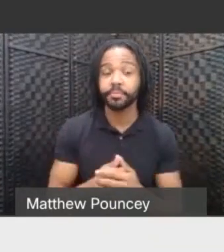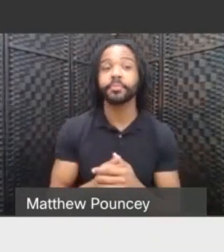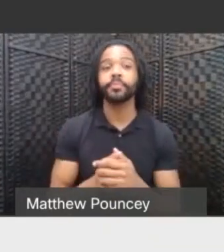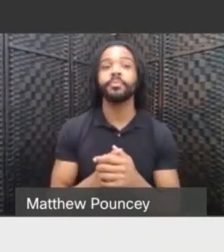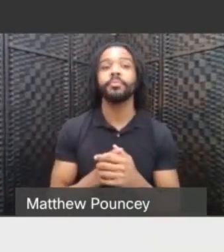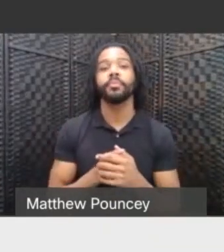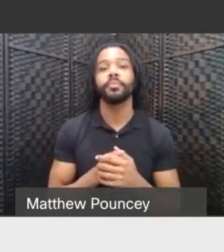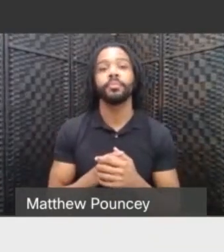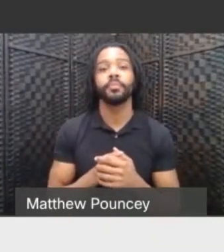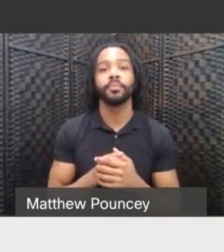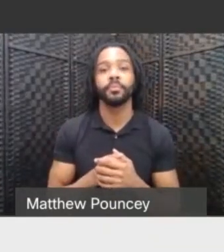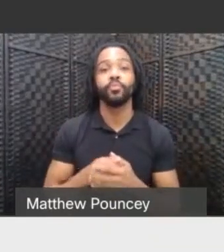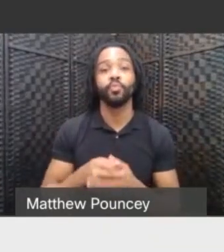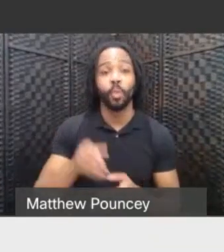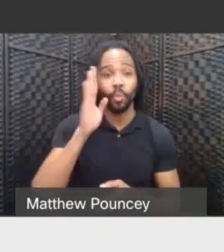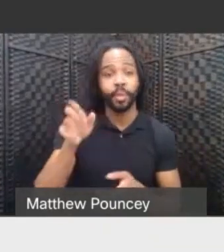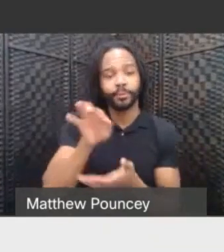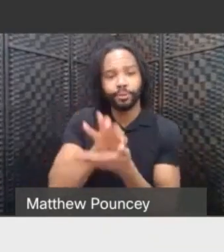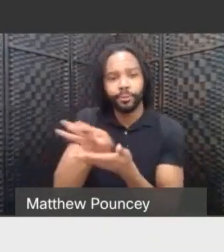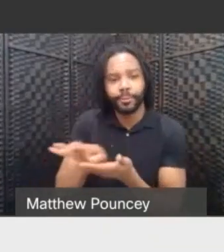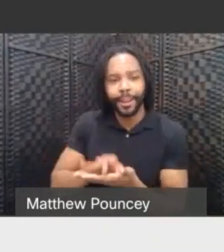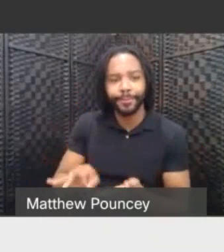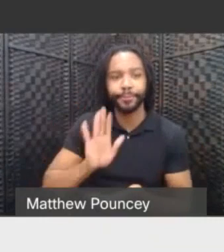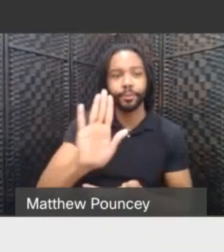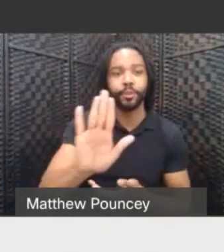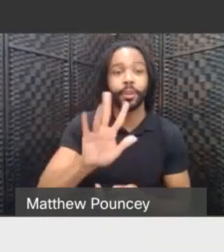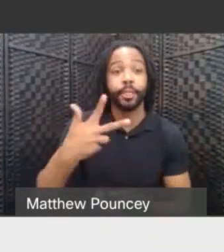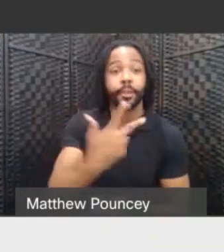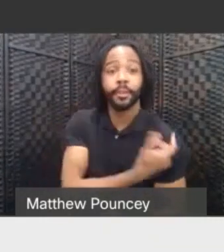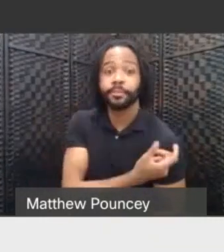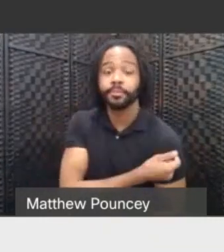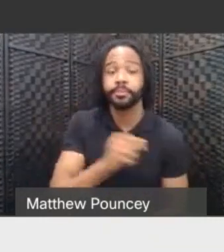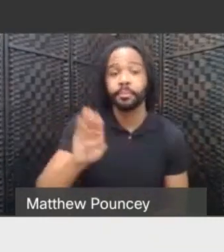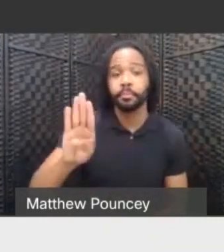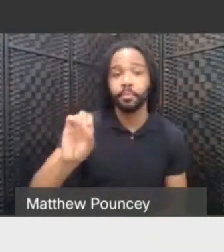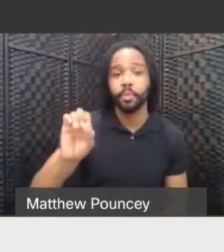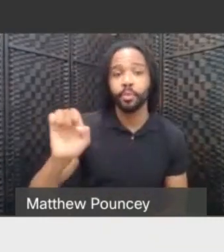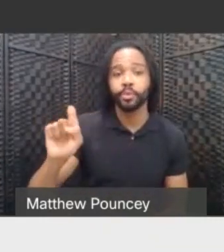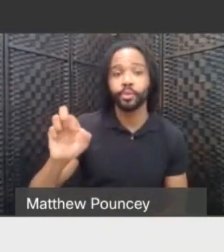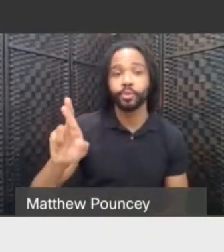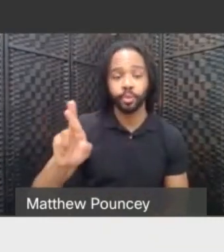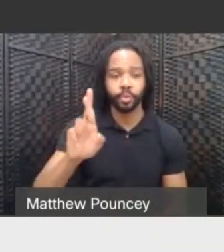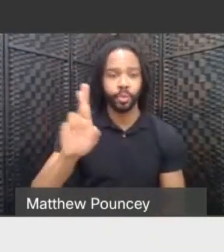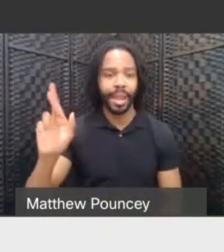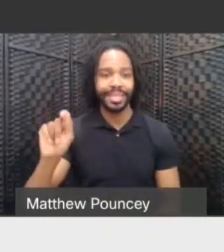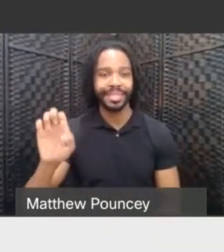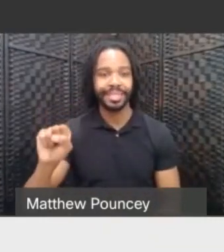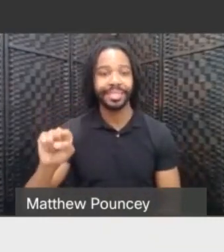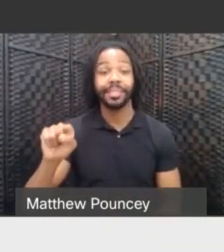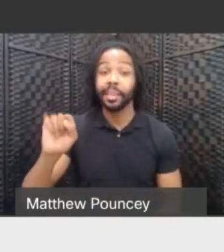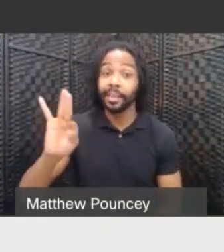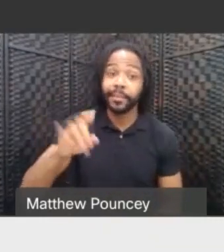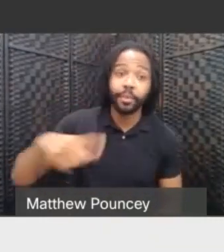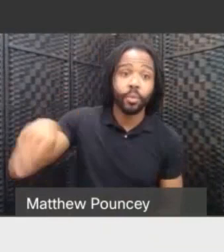tracking booster rates, tracking whether provider staff are fully